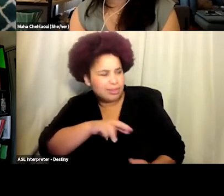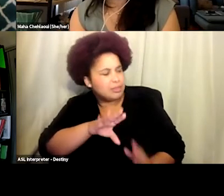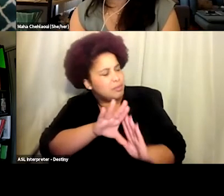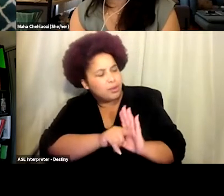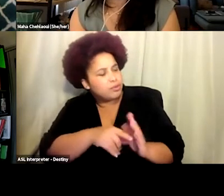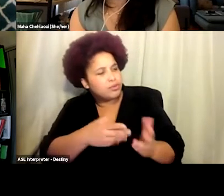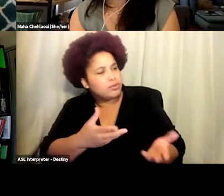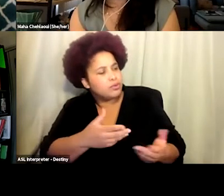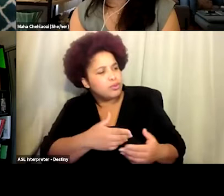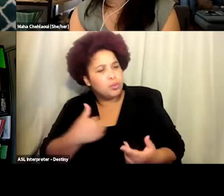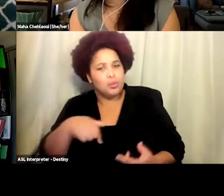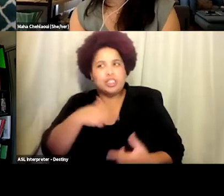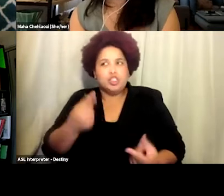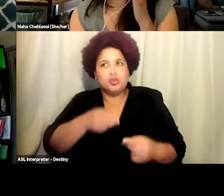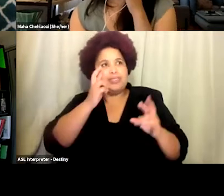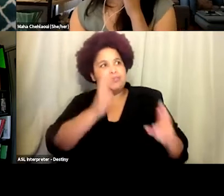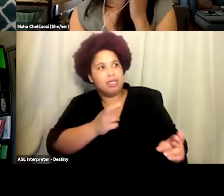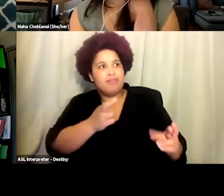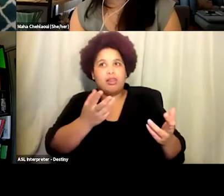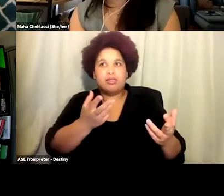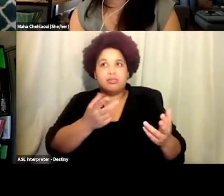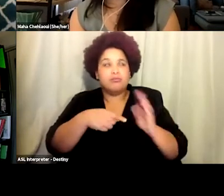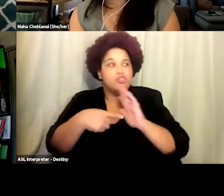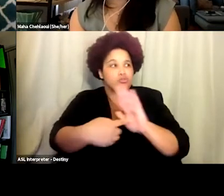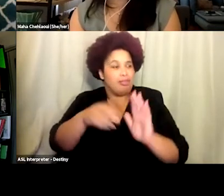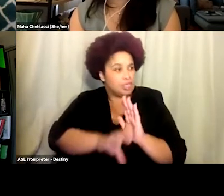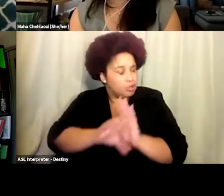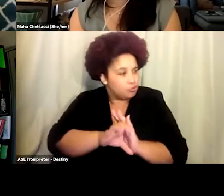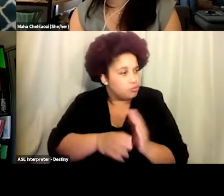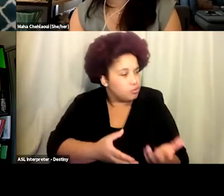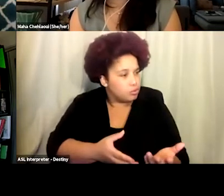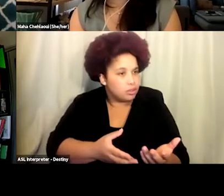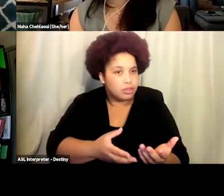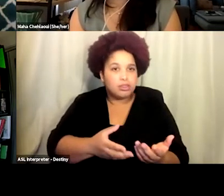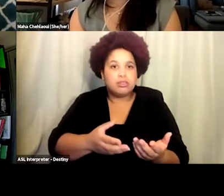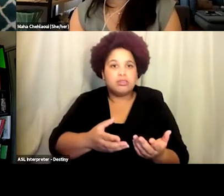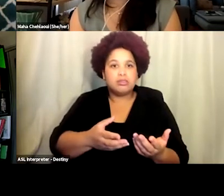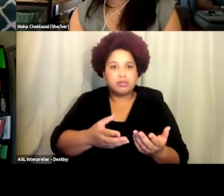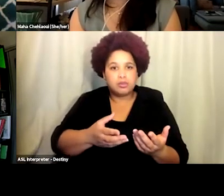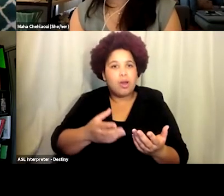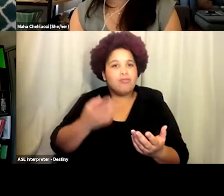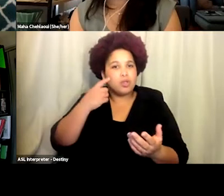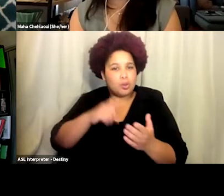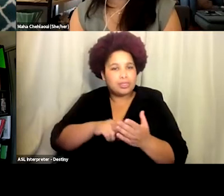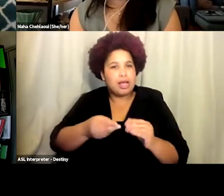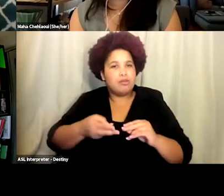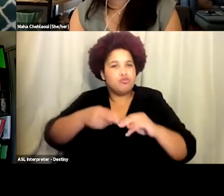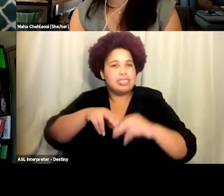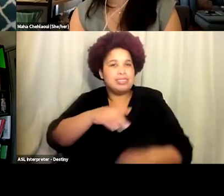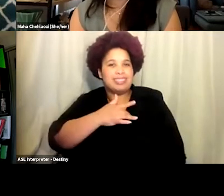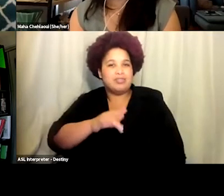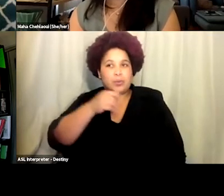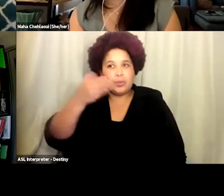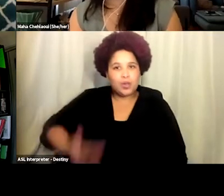background? What can we do to respectfully portray this character? So there's been an upping of sensitivity to who we are